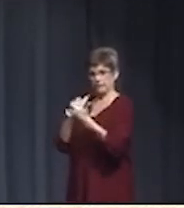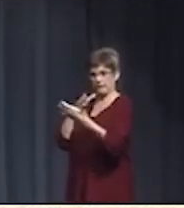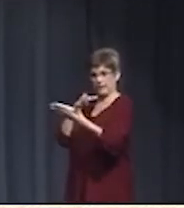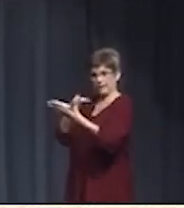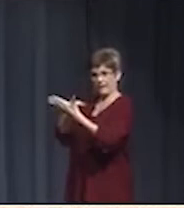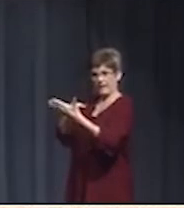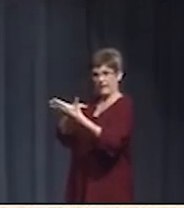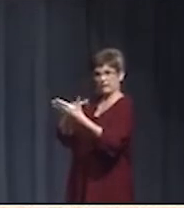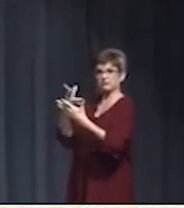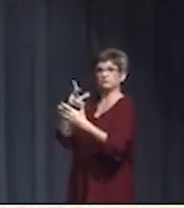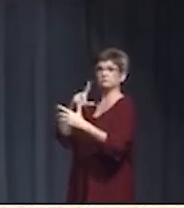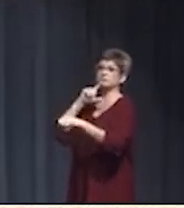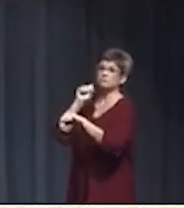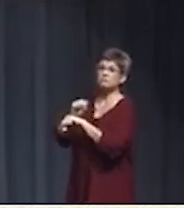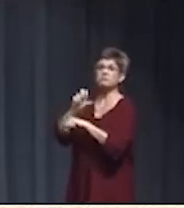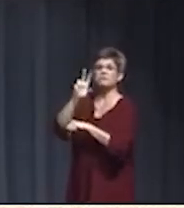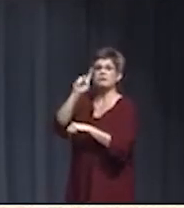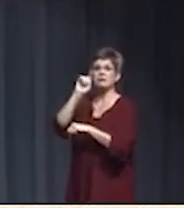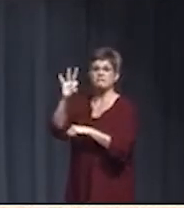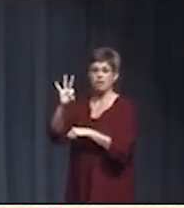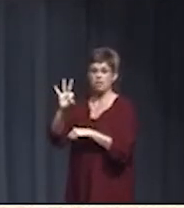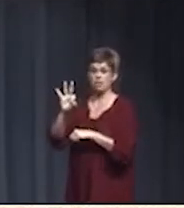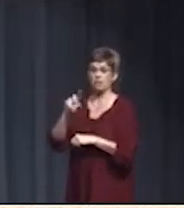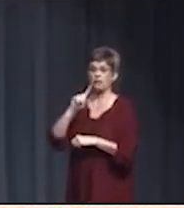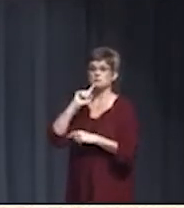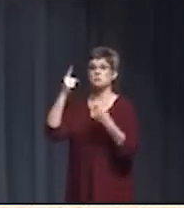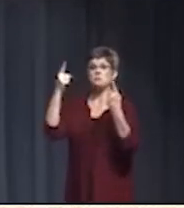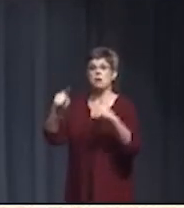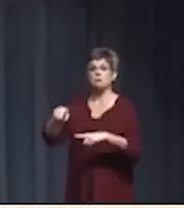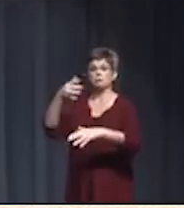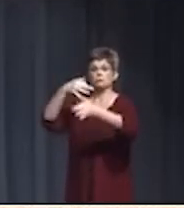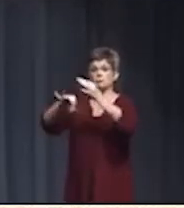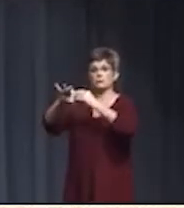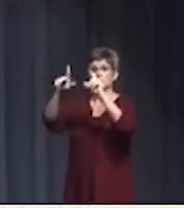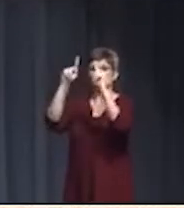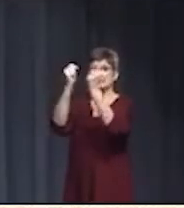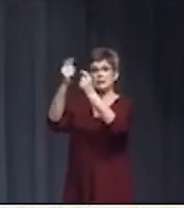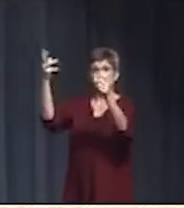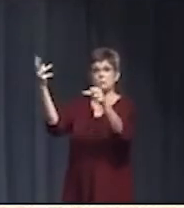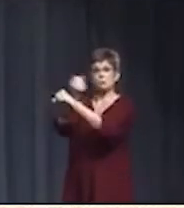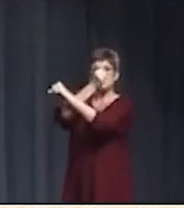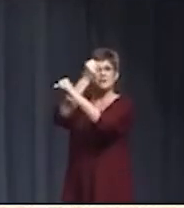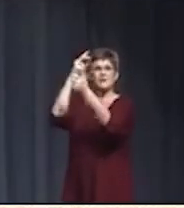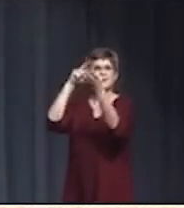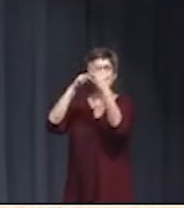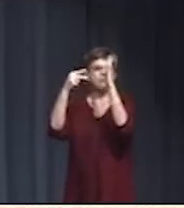And if they win, the replacement team wins, the team will go to the playoffs.